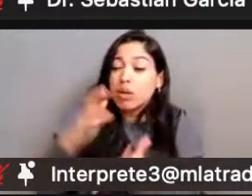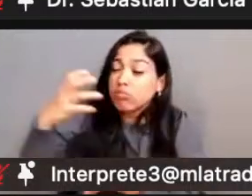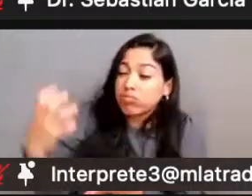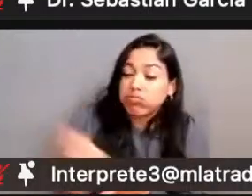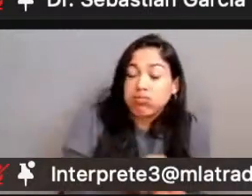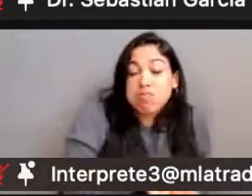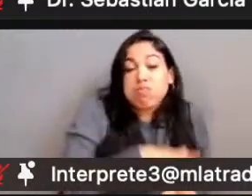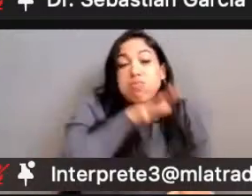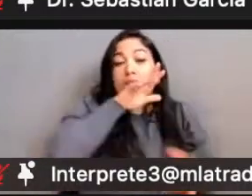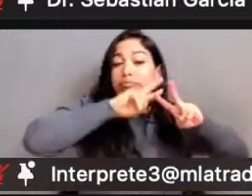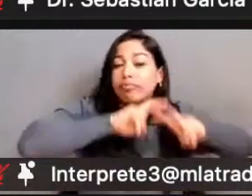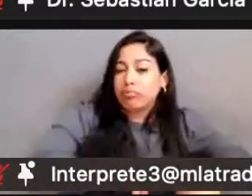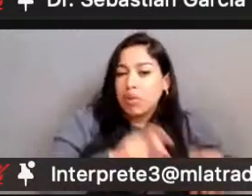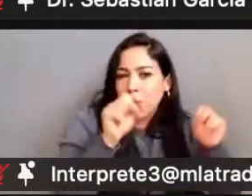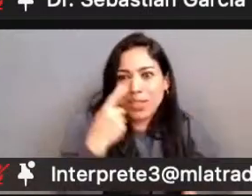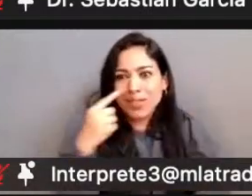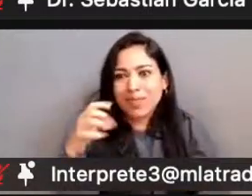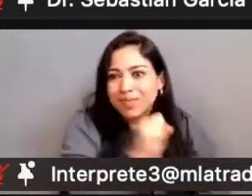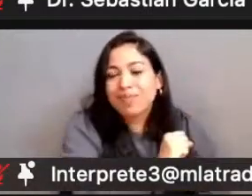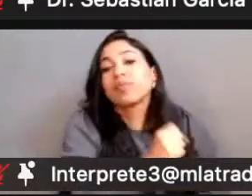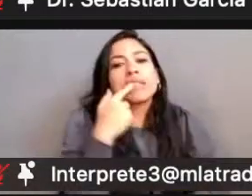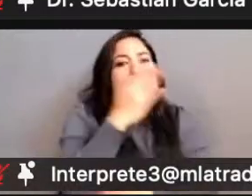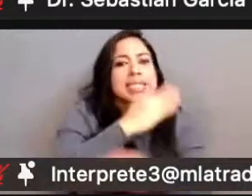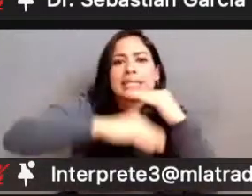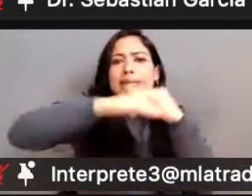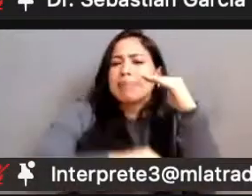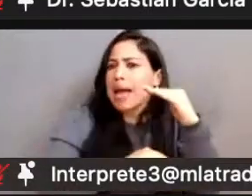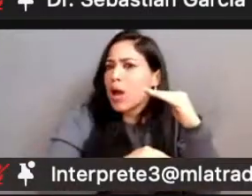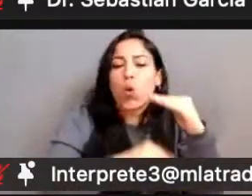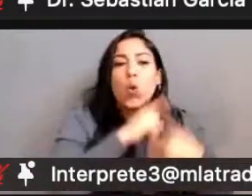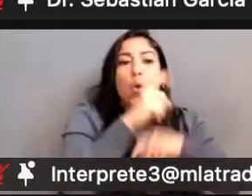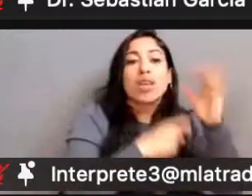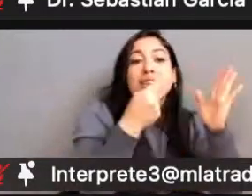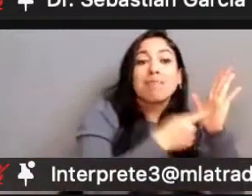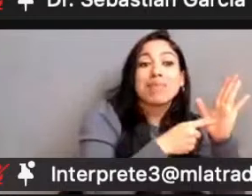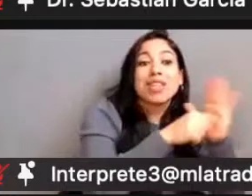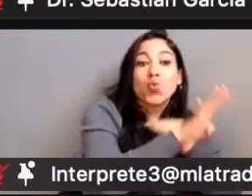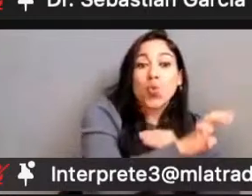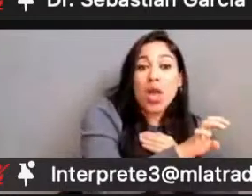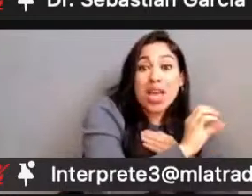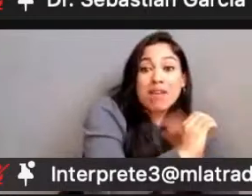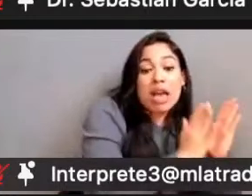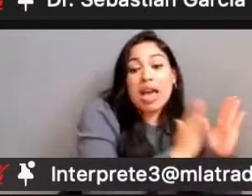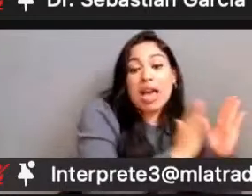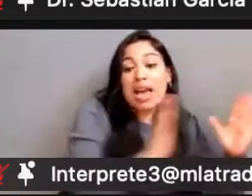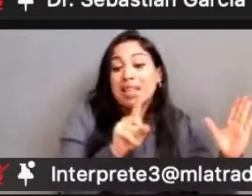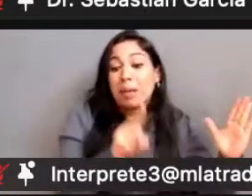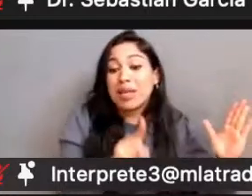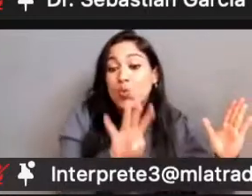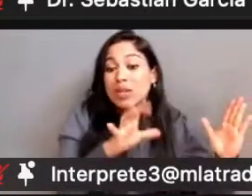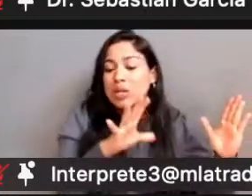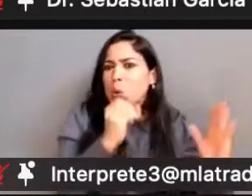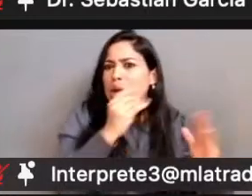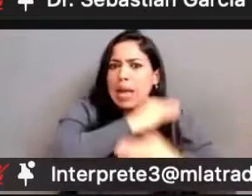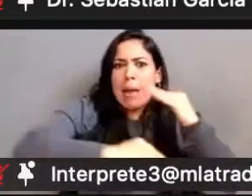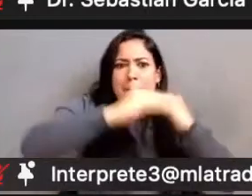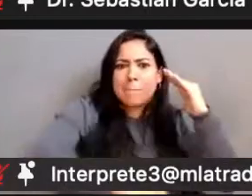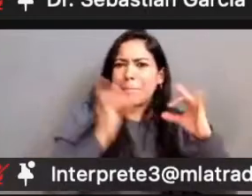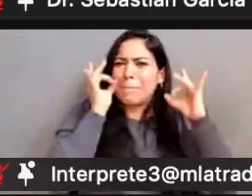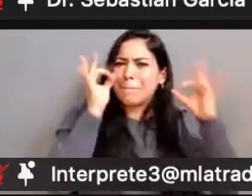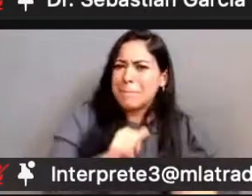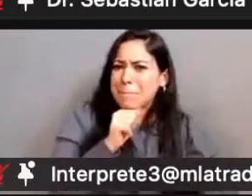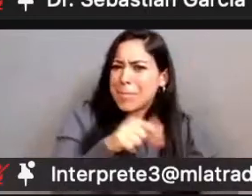database of Madison that allows to see it. And you can see the inequality between 1900 and 1950